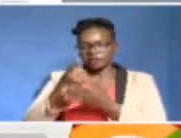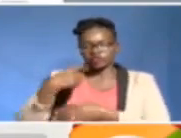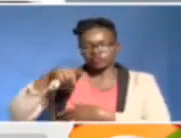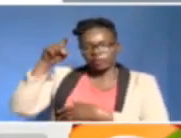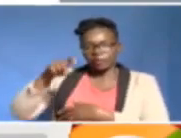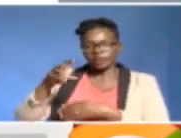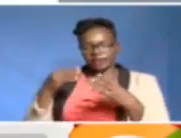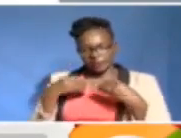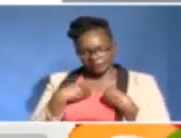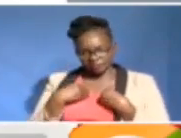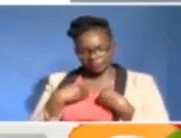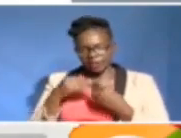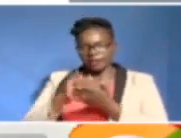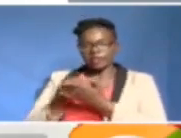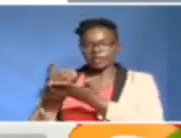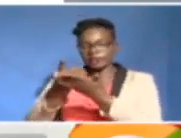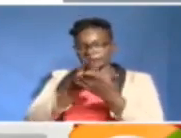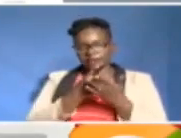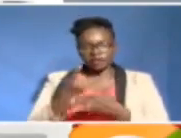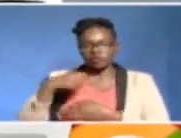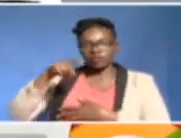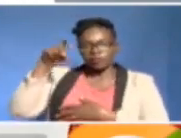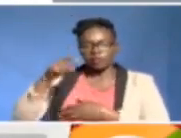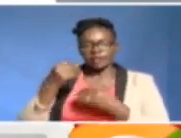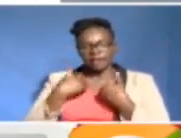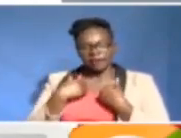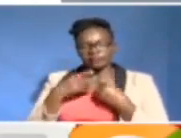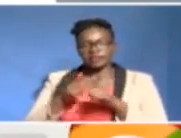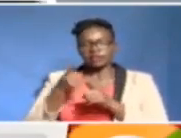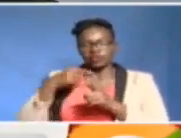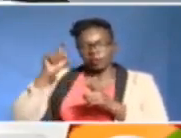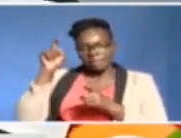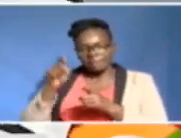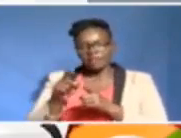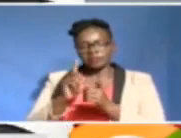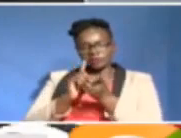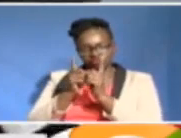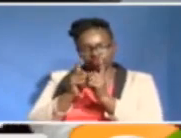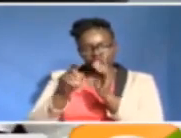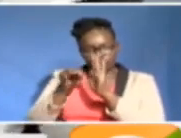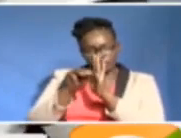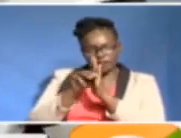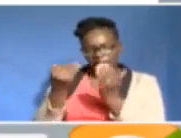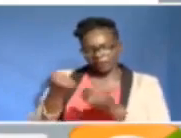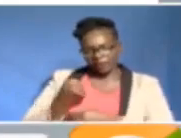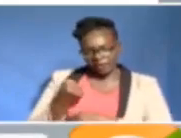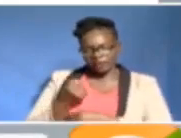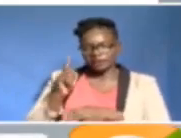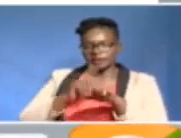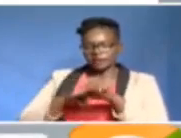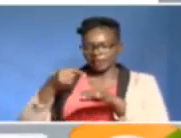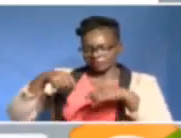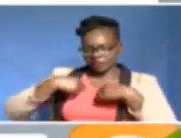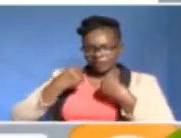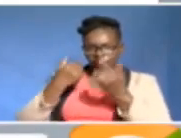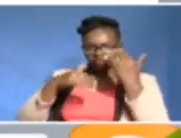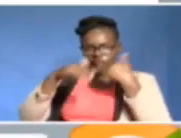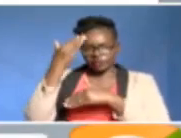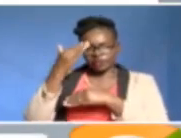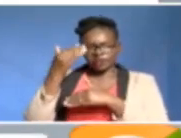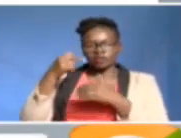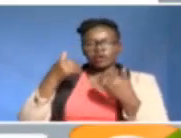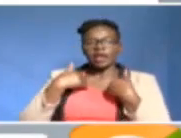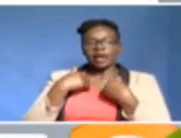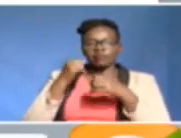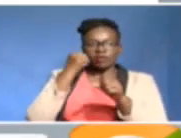country. It is a discussion that we must have. We must mentor our girls. Way back when I was in the university, there was a work study